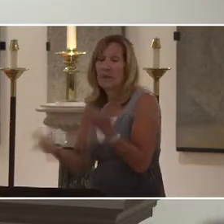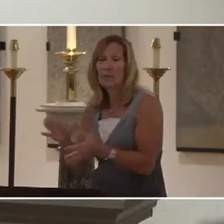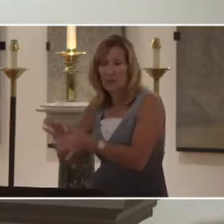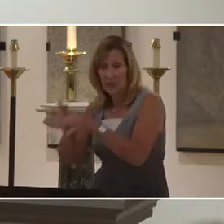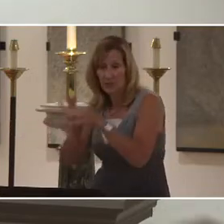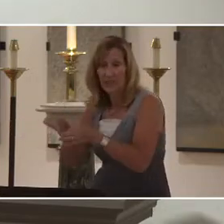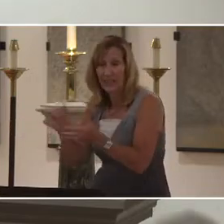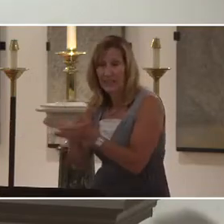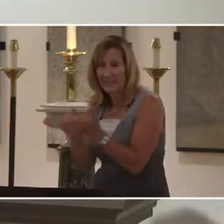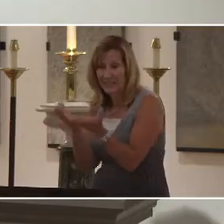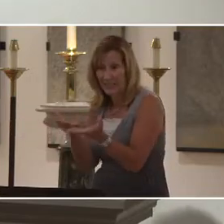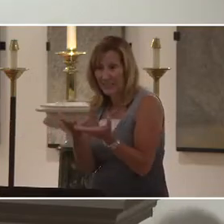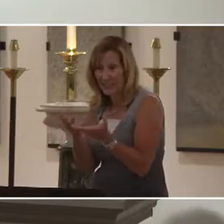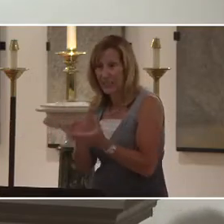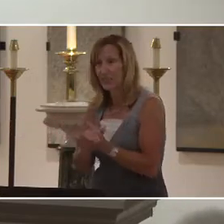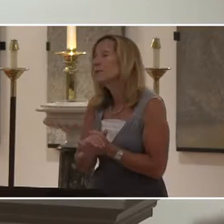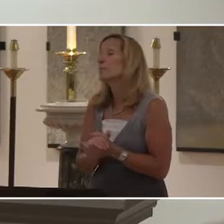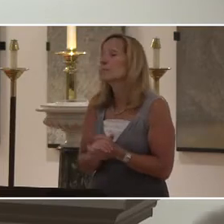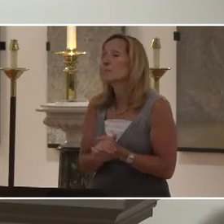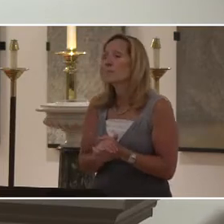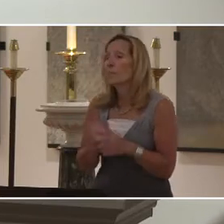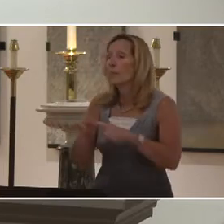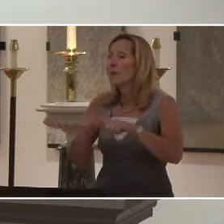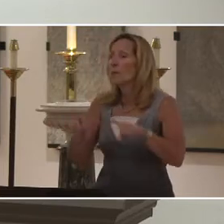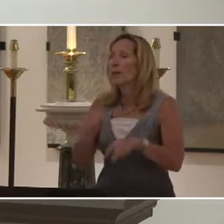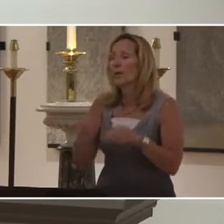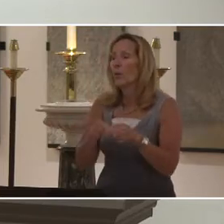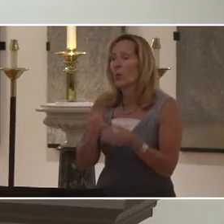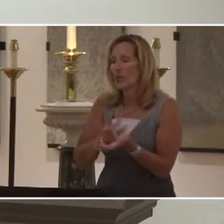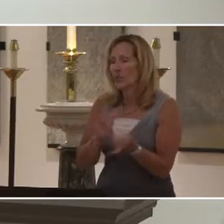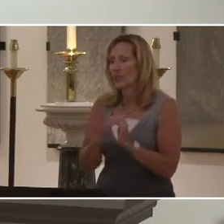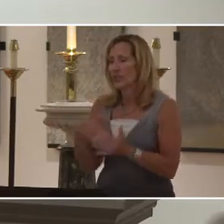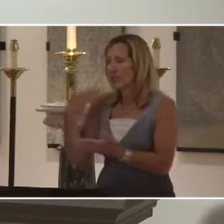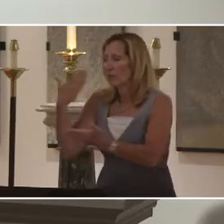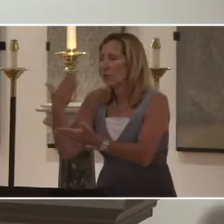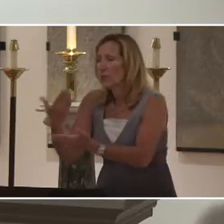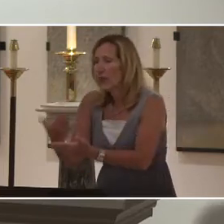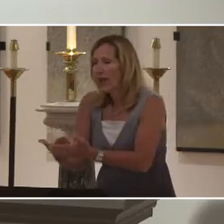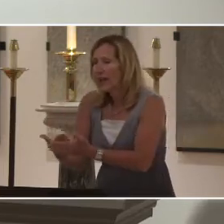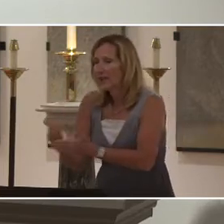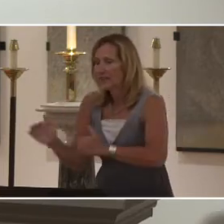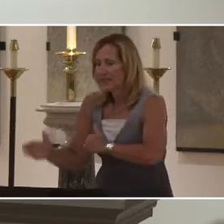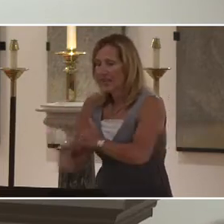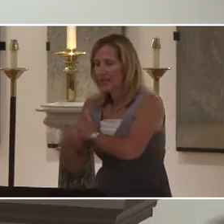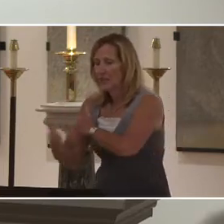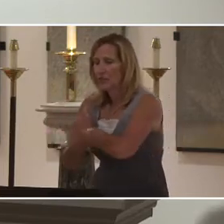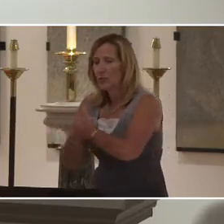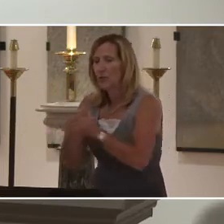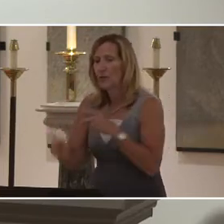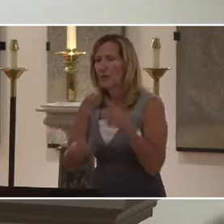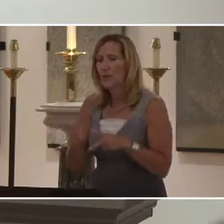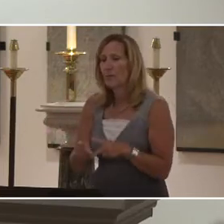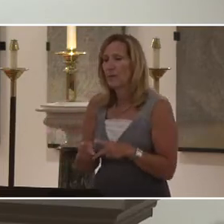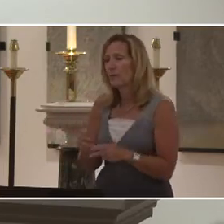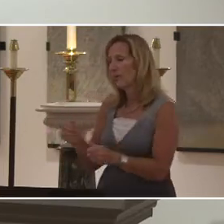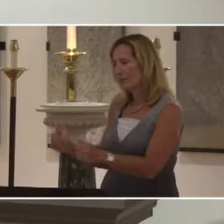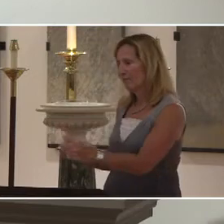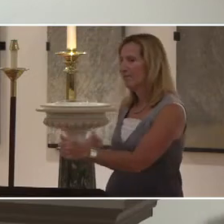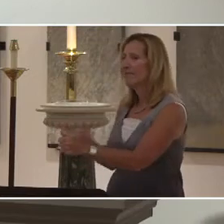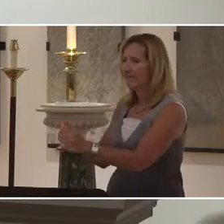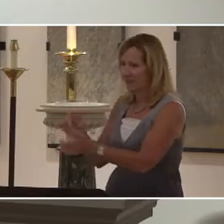that desire. But when he gets to the shore, the people had followed